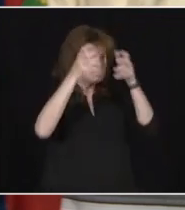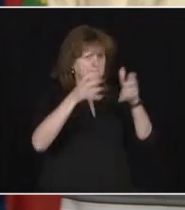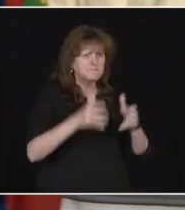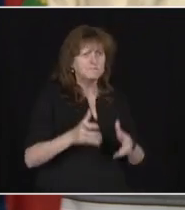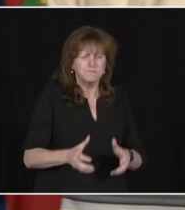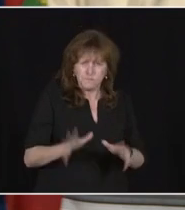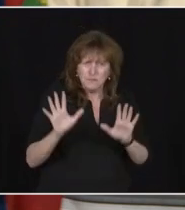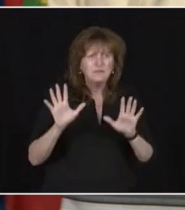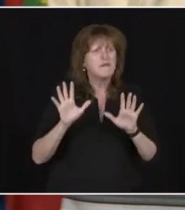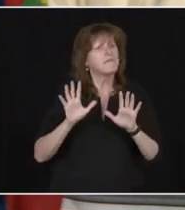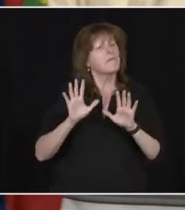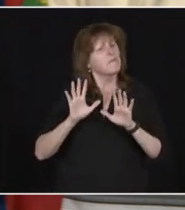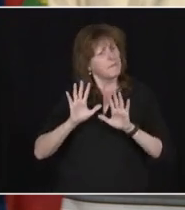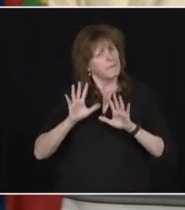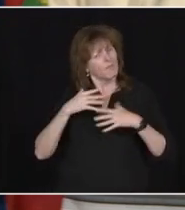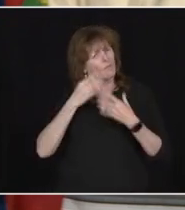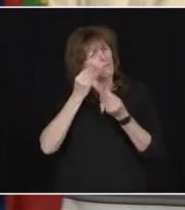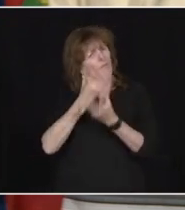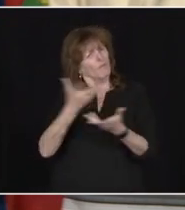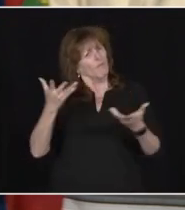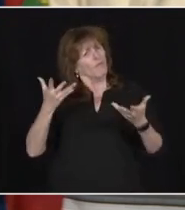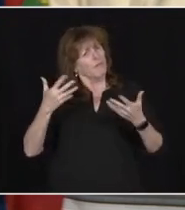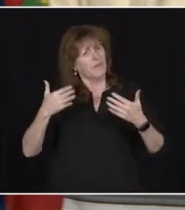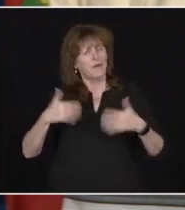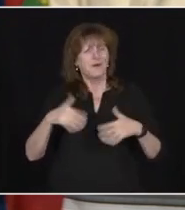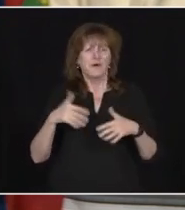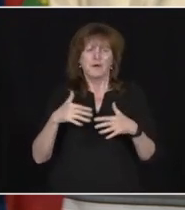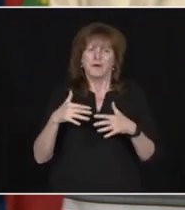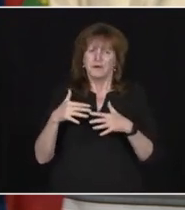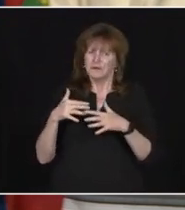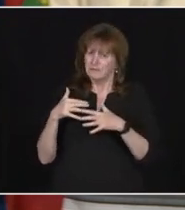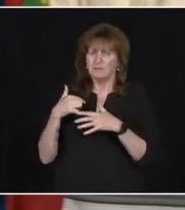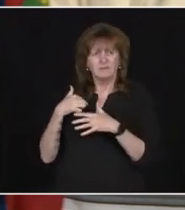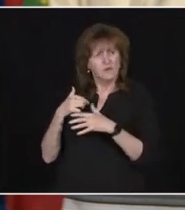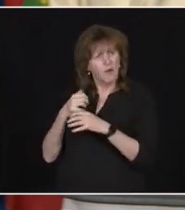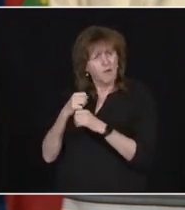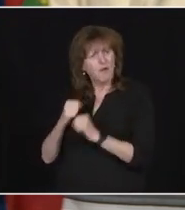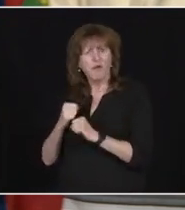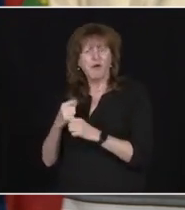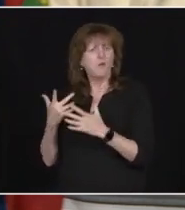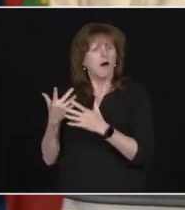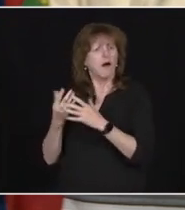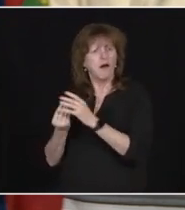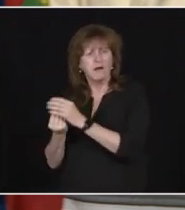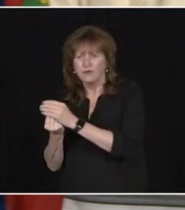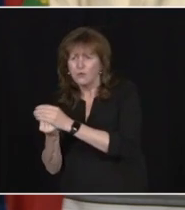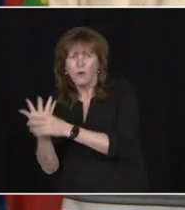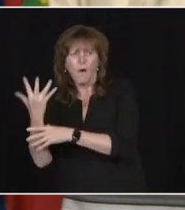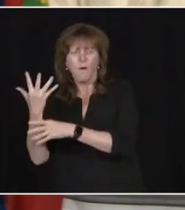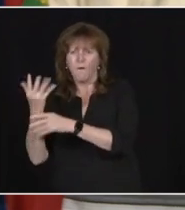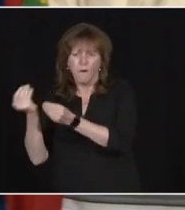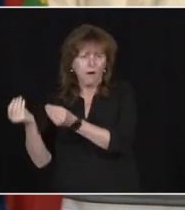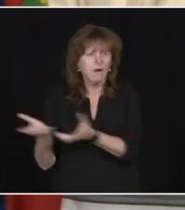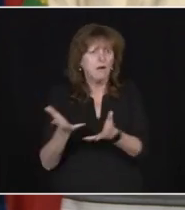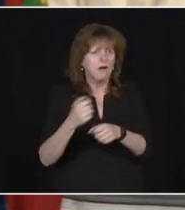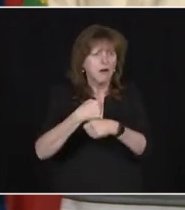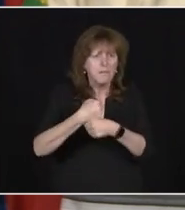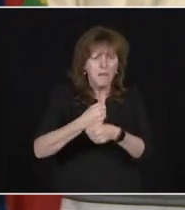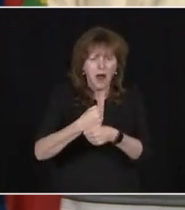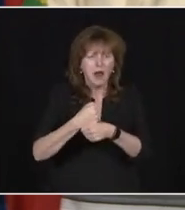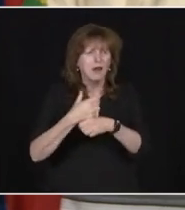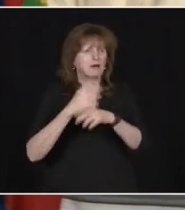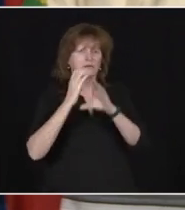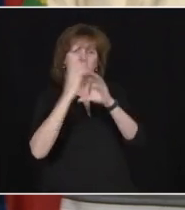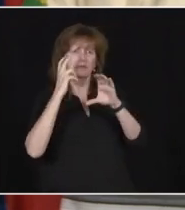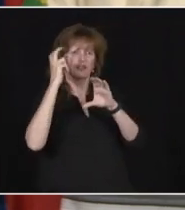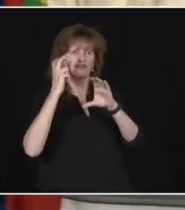supply chains remain strong. We have more than enough of these essential products in the system. The key is